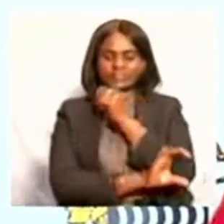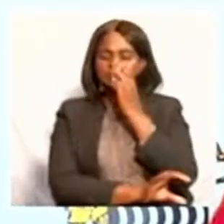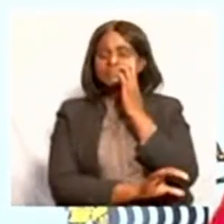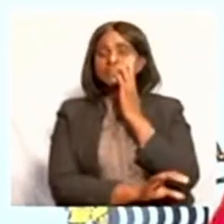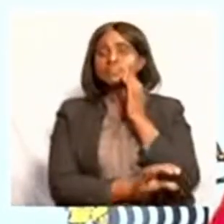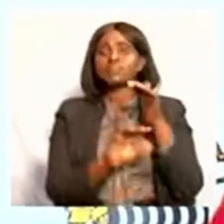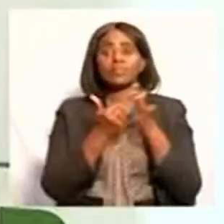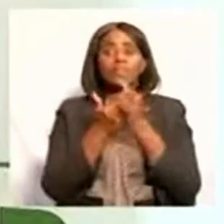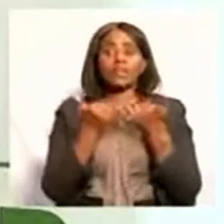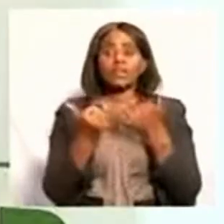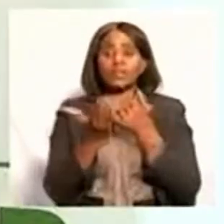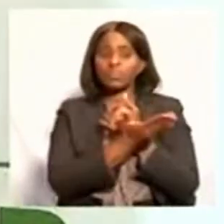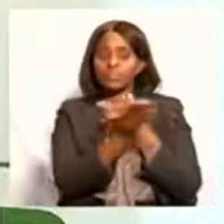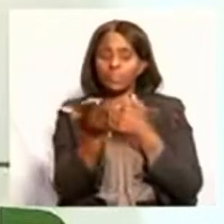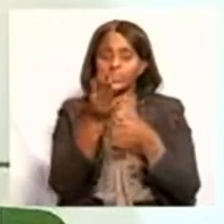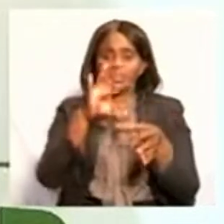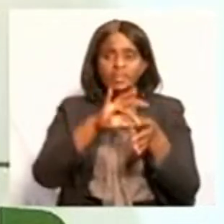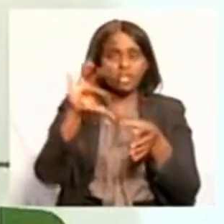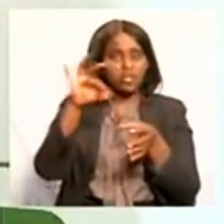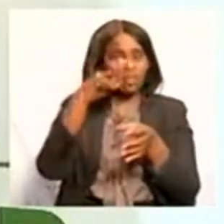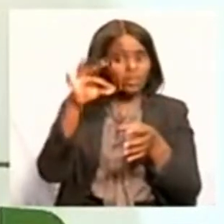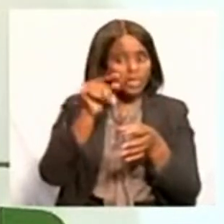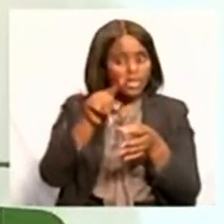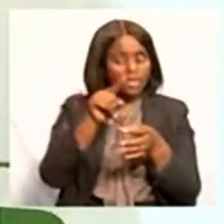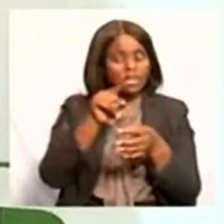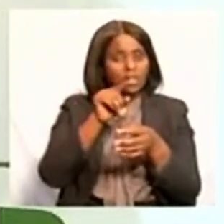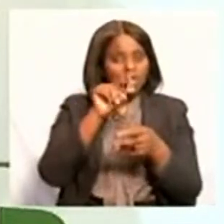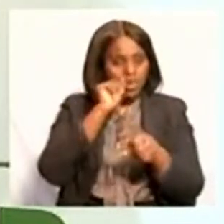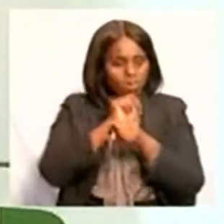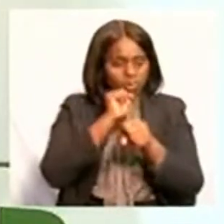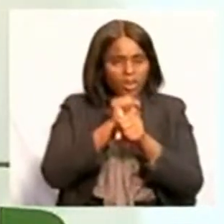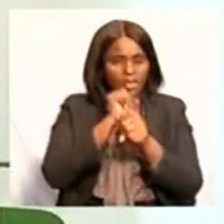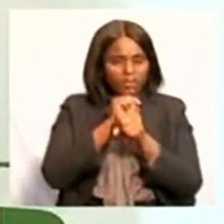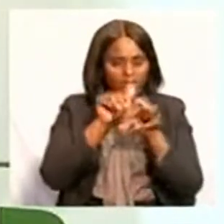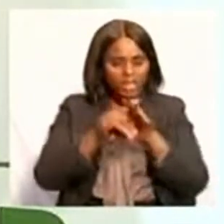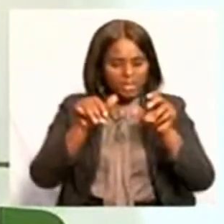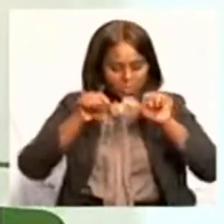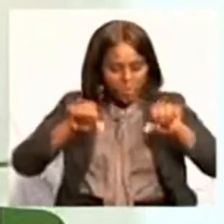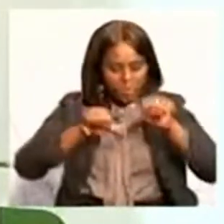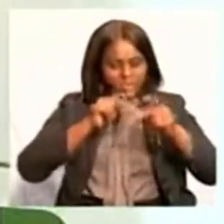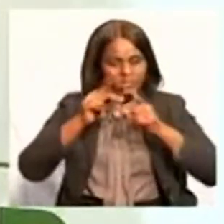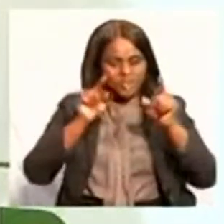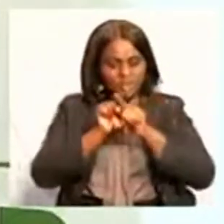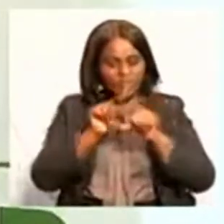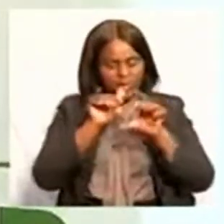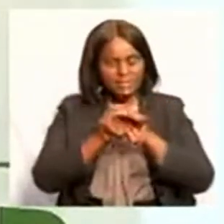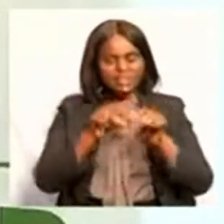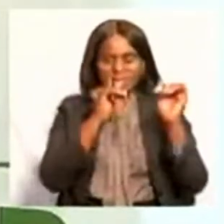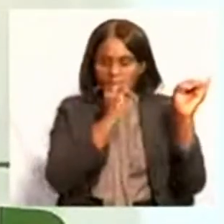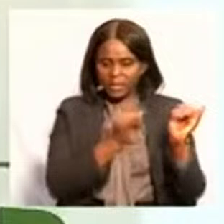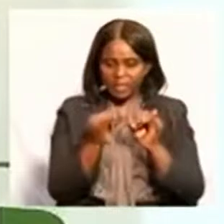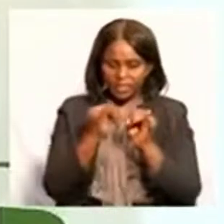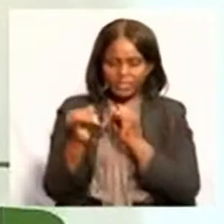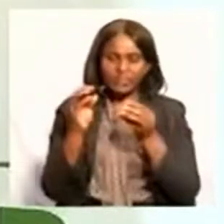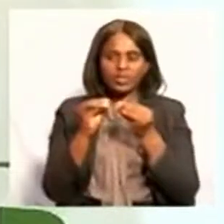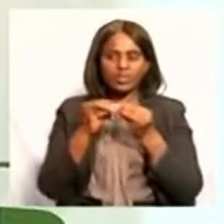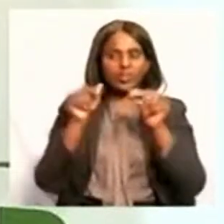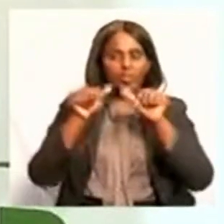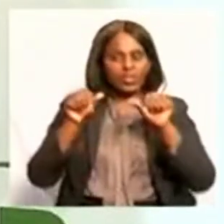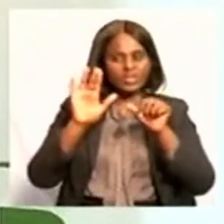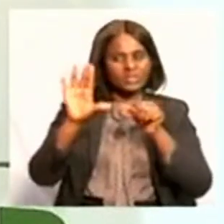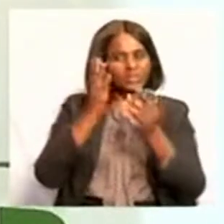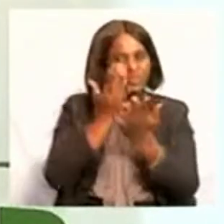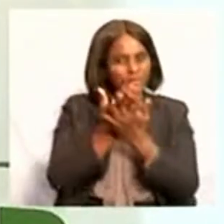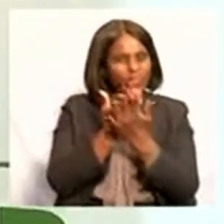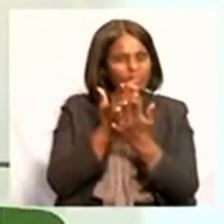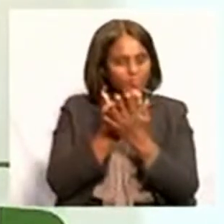so how does this stakeholder feedback play in the audit process and also in the implementation of the audit